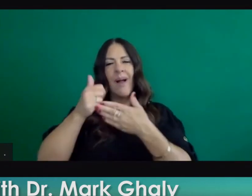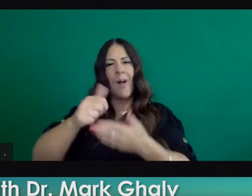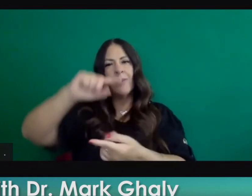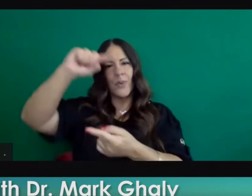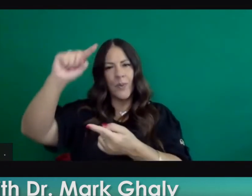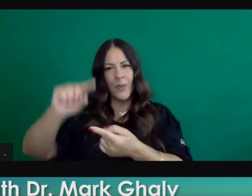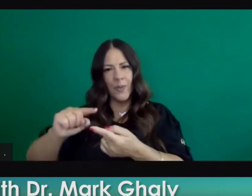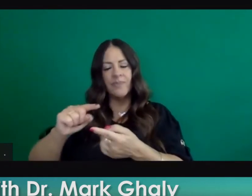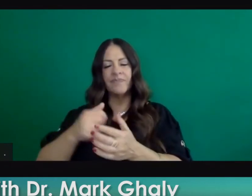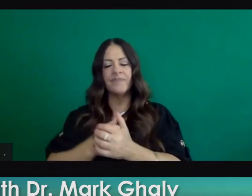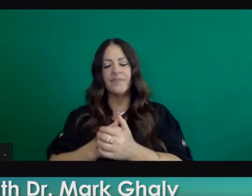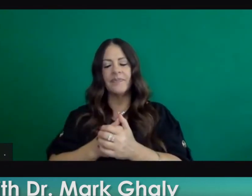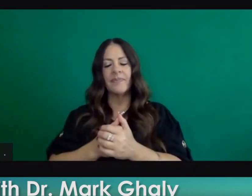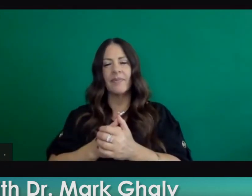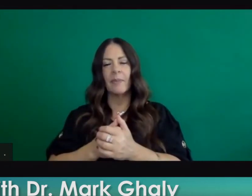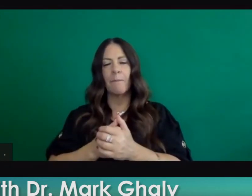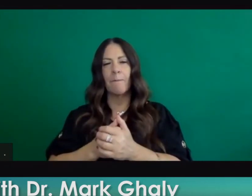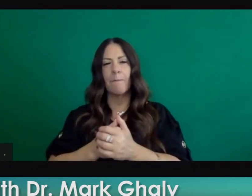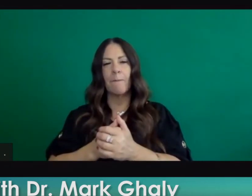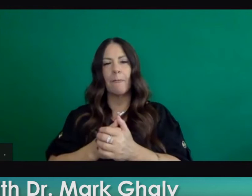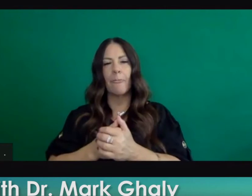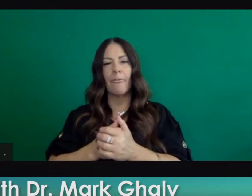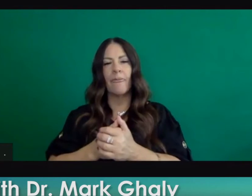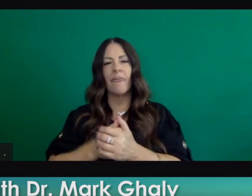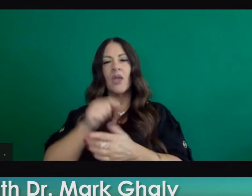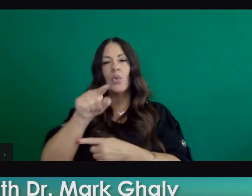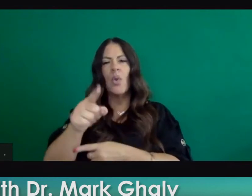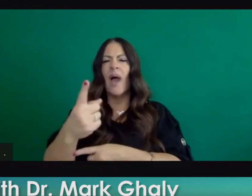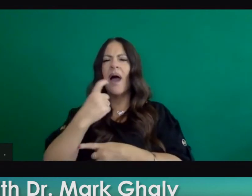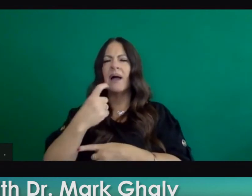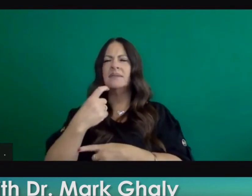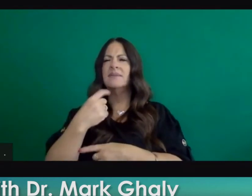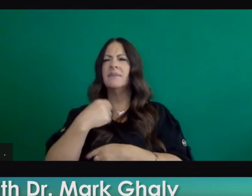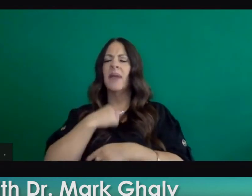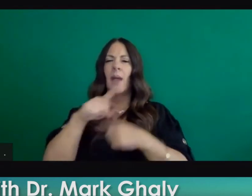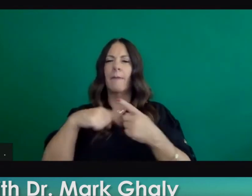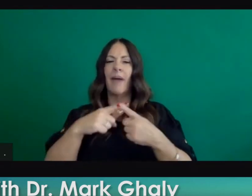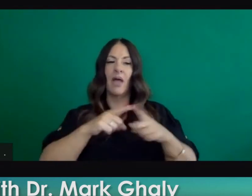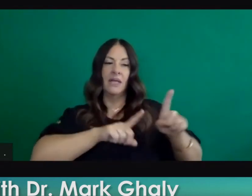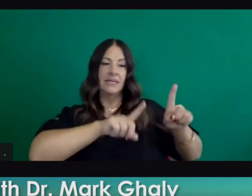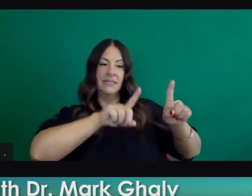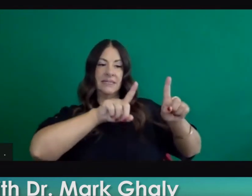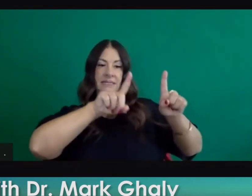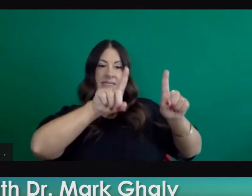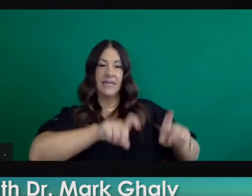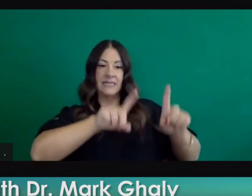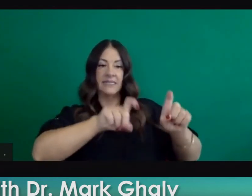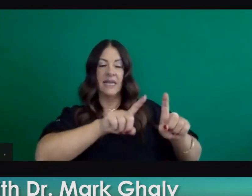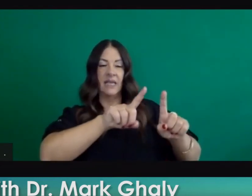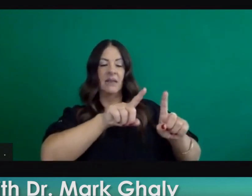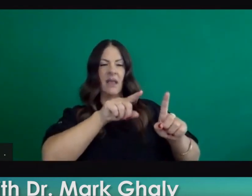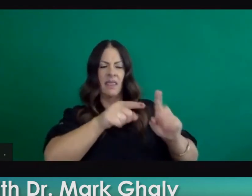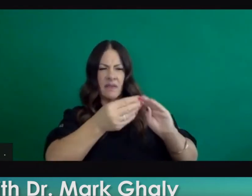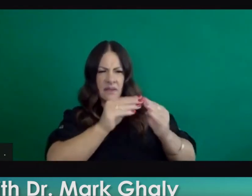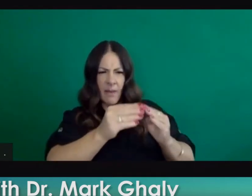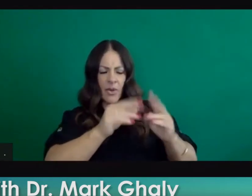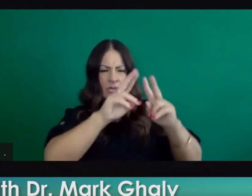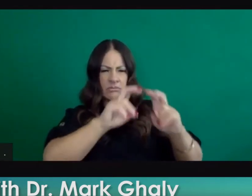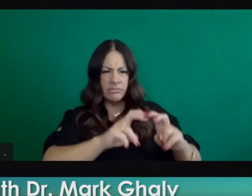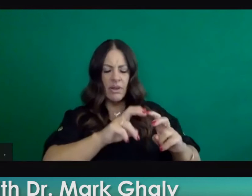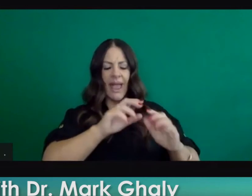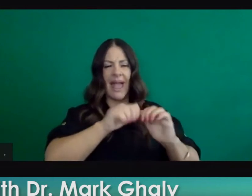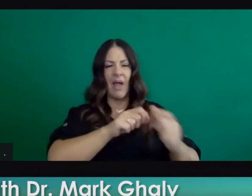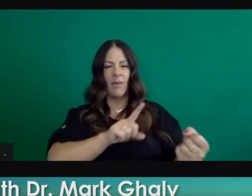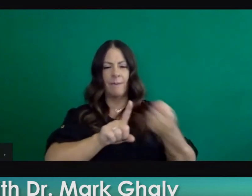forward. On your question on how the testing impacts the case rate, what that adjustment is.